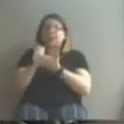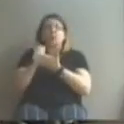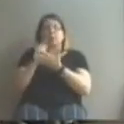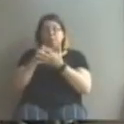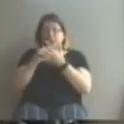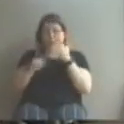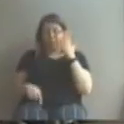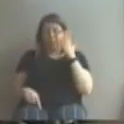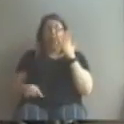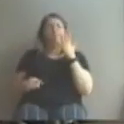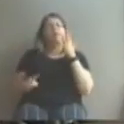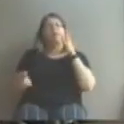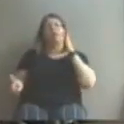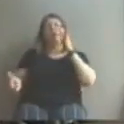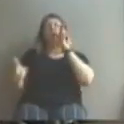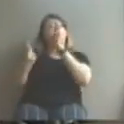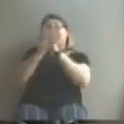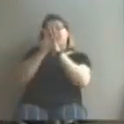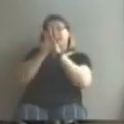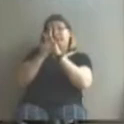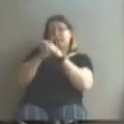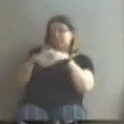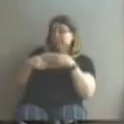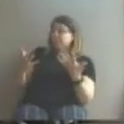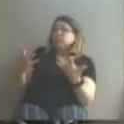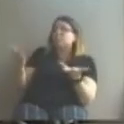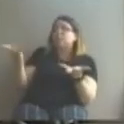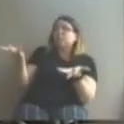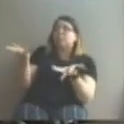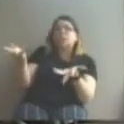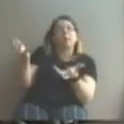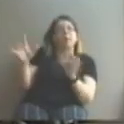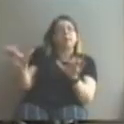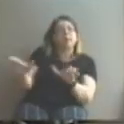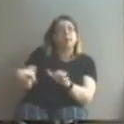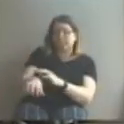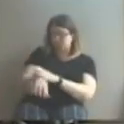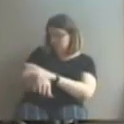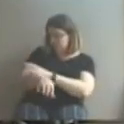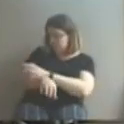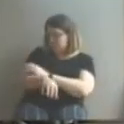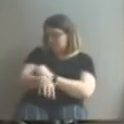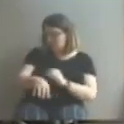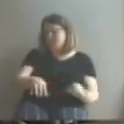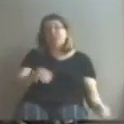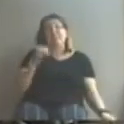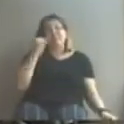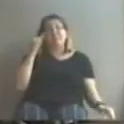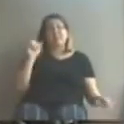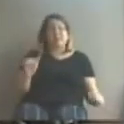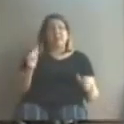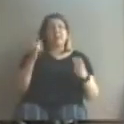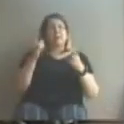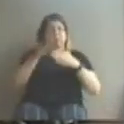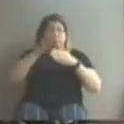and they show up at the school and they say, what do you want done? And as long as it's something they can accomplish within a